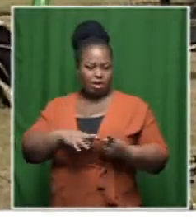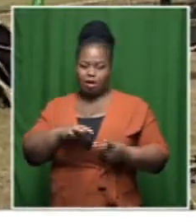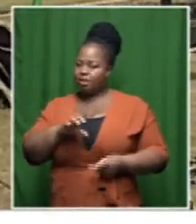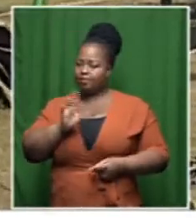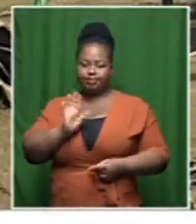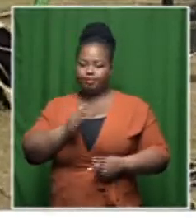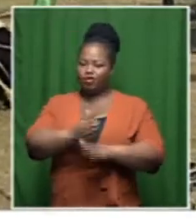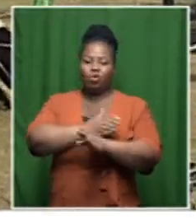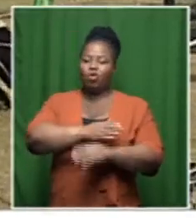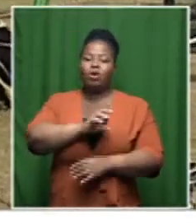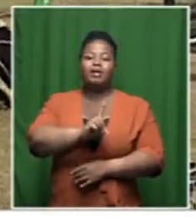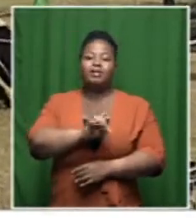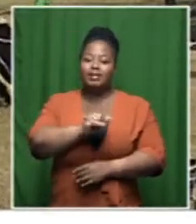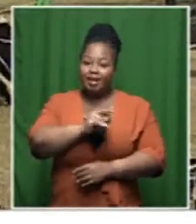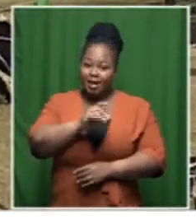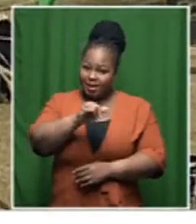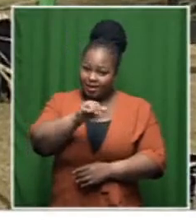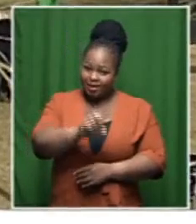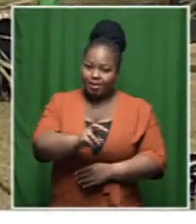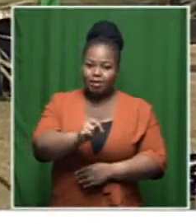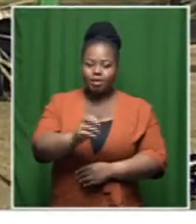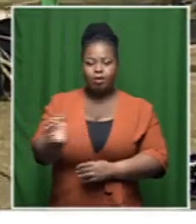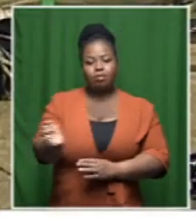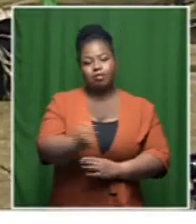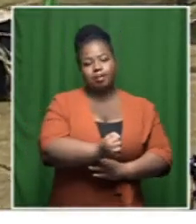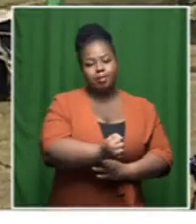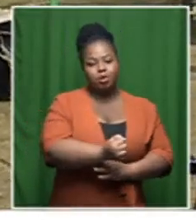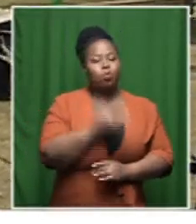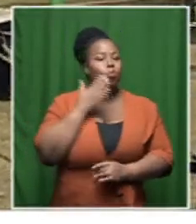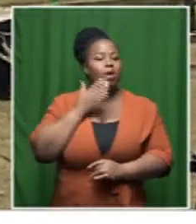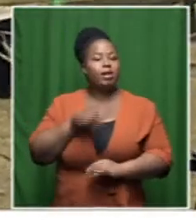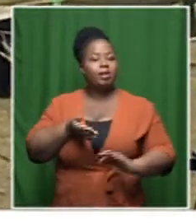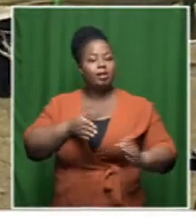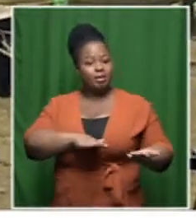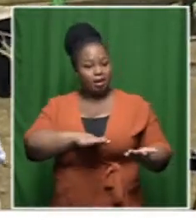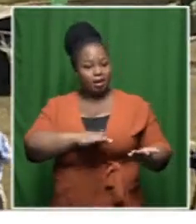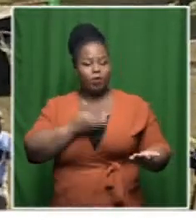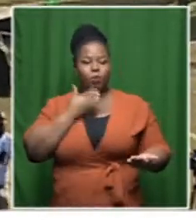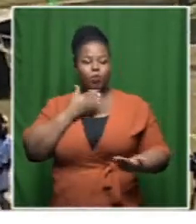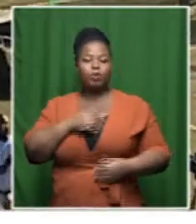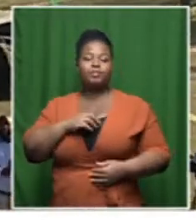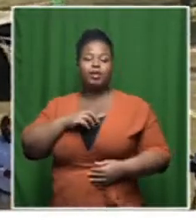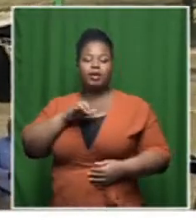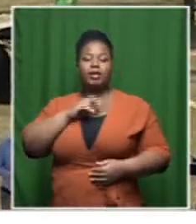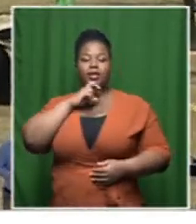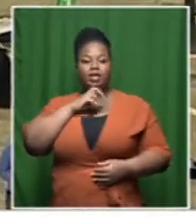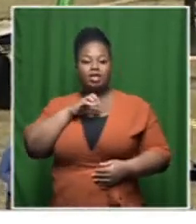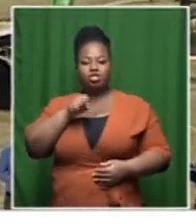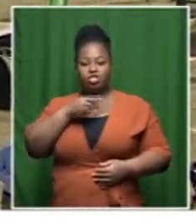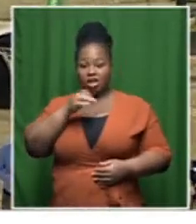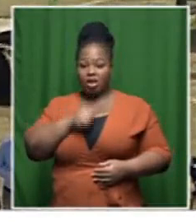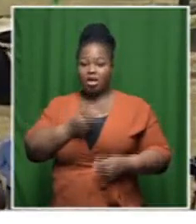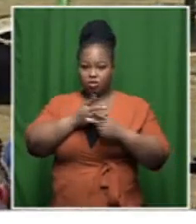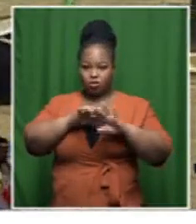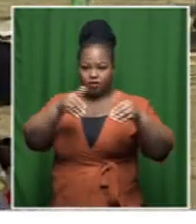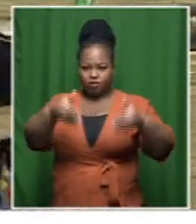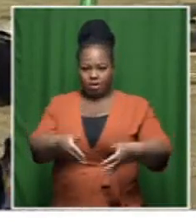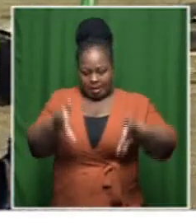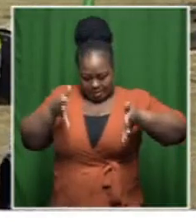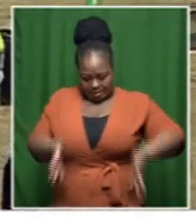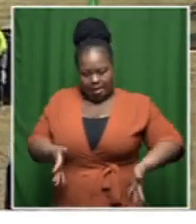who took the throne after the demise of King Shaka, he's also buried here at the vicinity. So this is one of